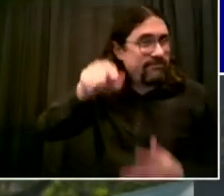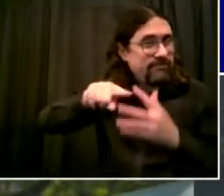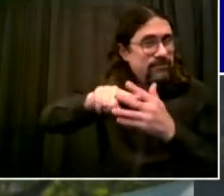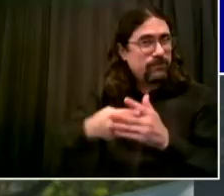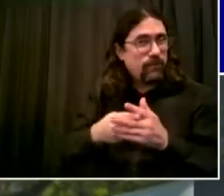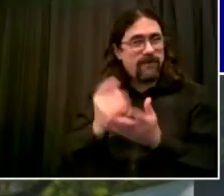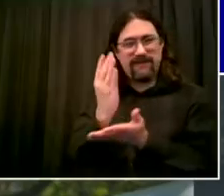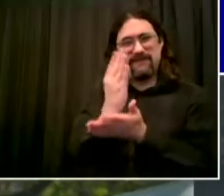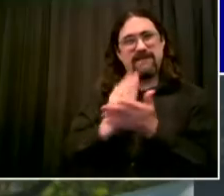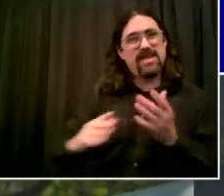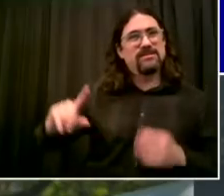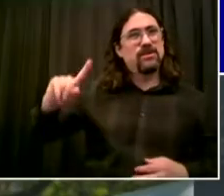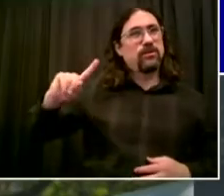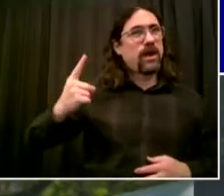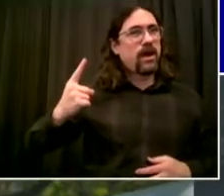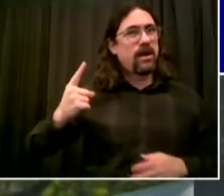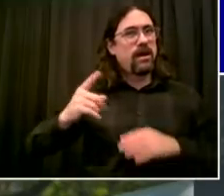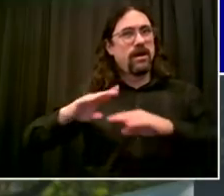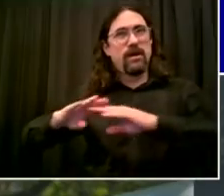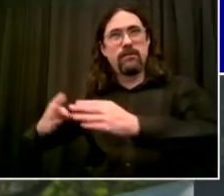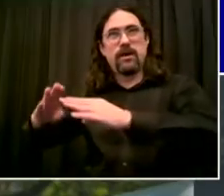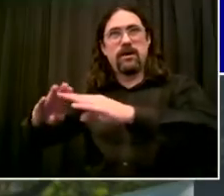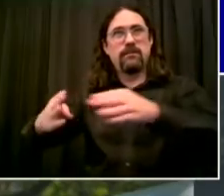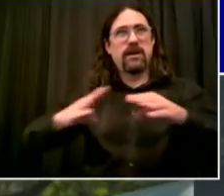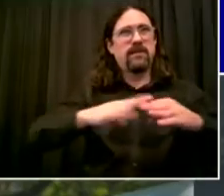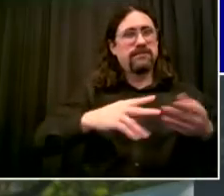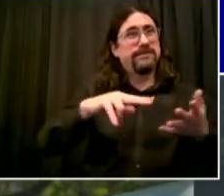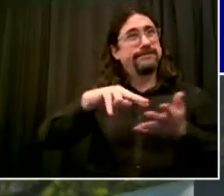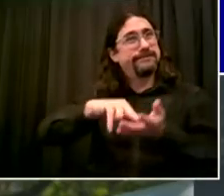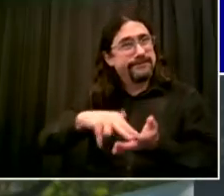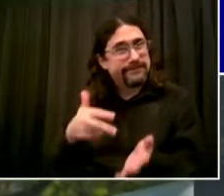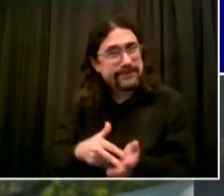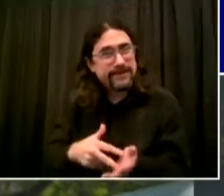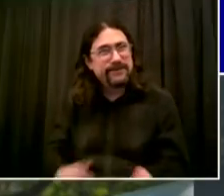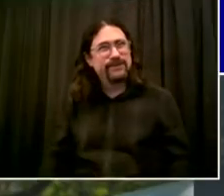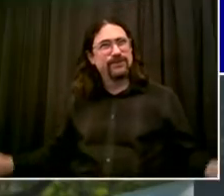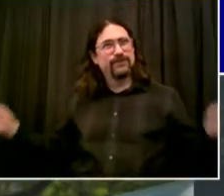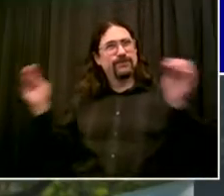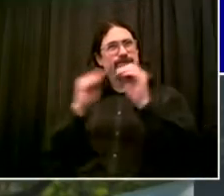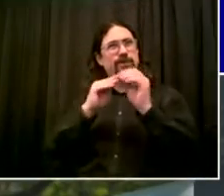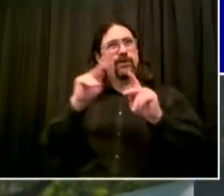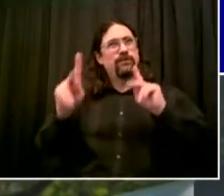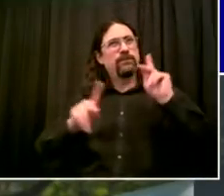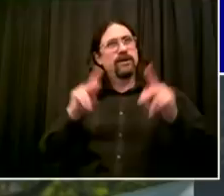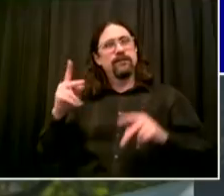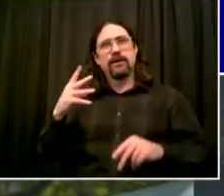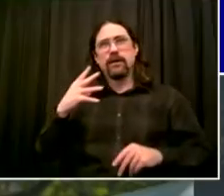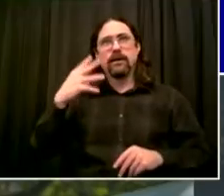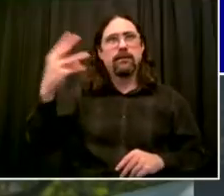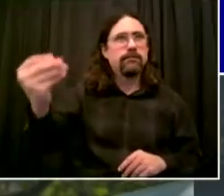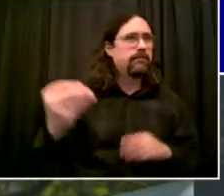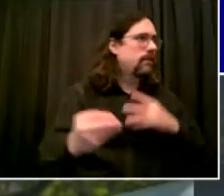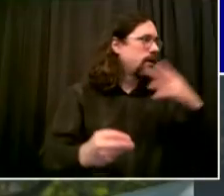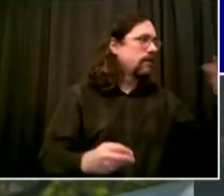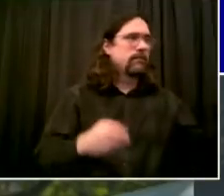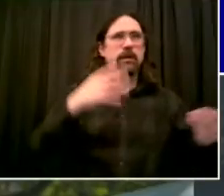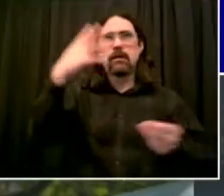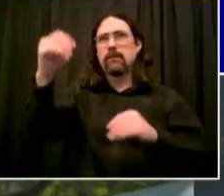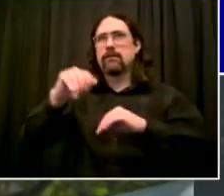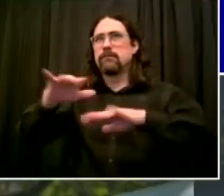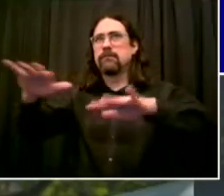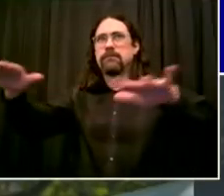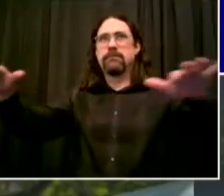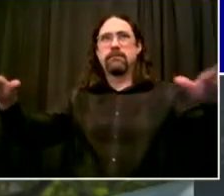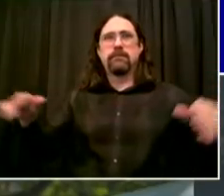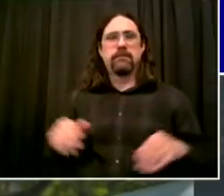on the ability to reach people and address them through test, trace, take care. Test,